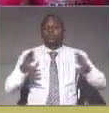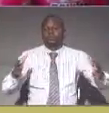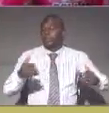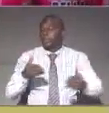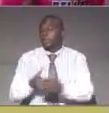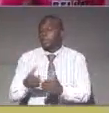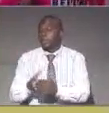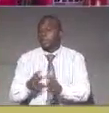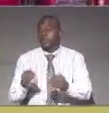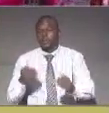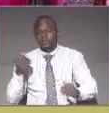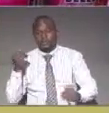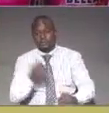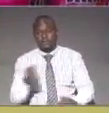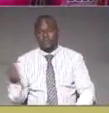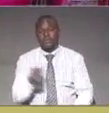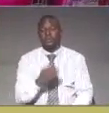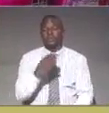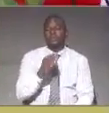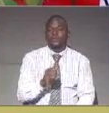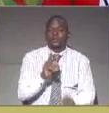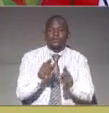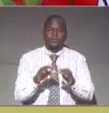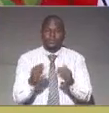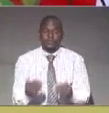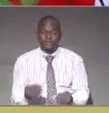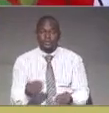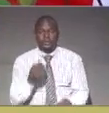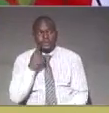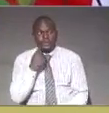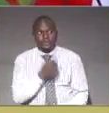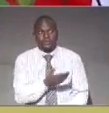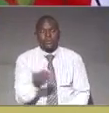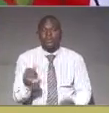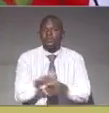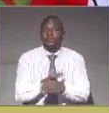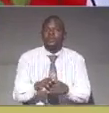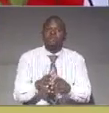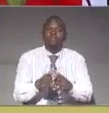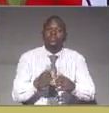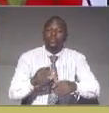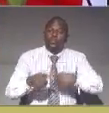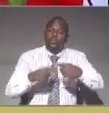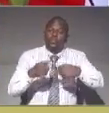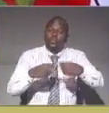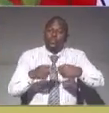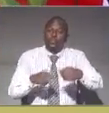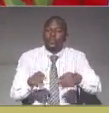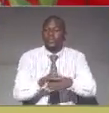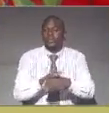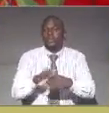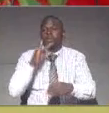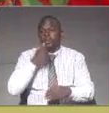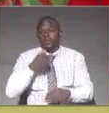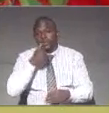impediment to the direct employer of over 50 individuals. You can't even fit there. The business is growing every day. So I'm asking